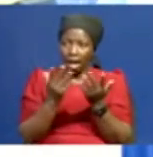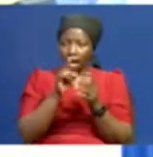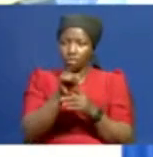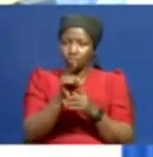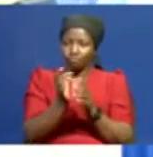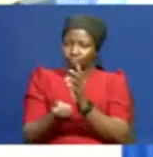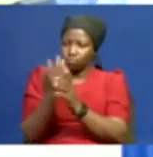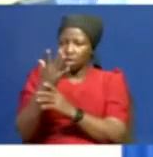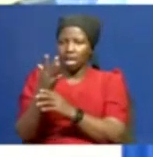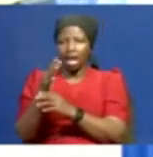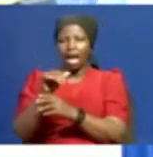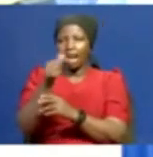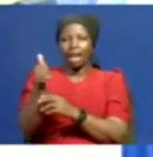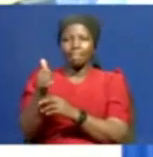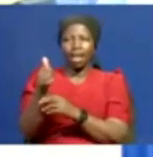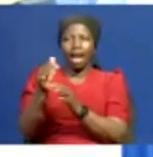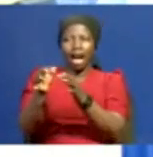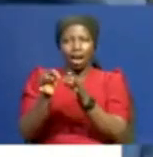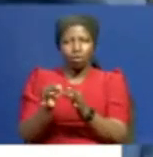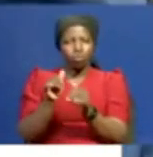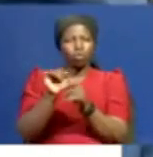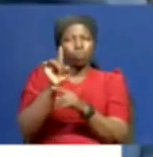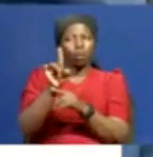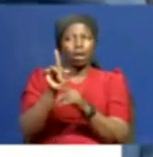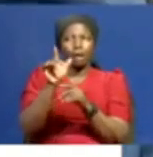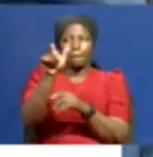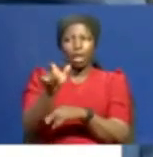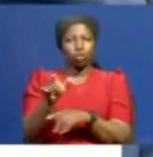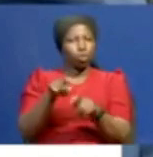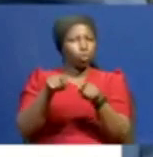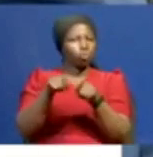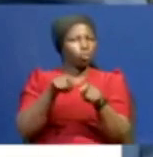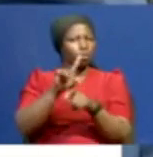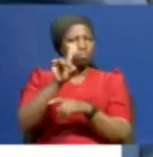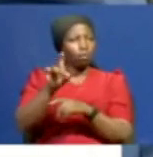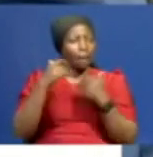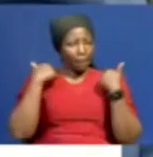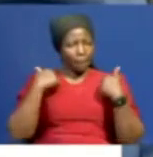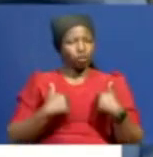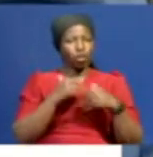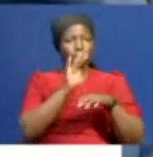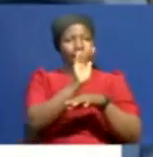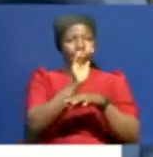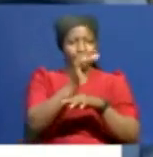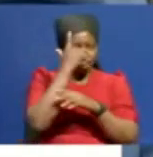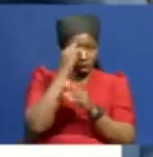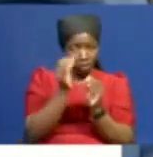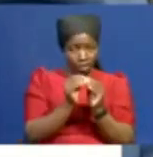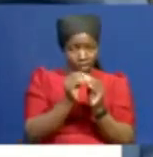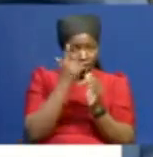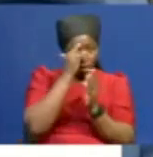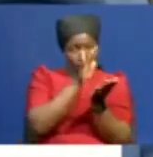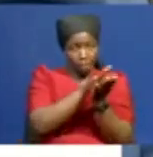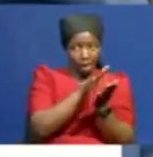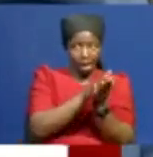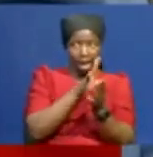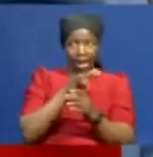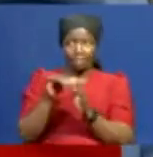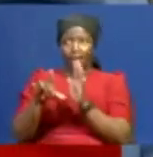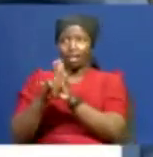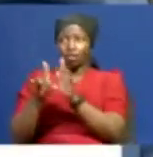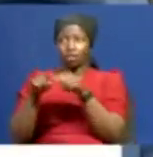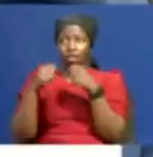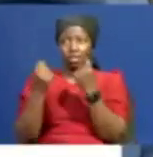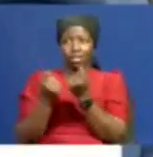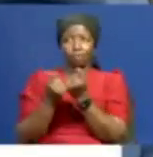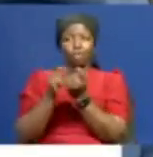account that is controlled by one party? I called a meeting for the bank and the legal team of the bank, and they said our